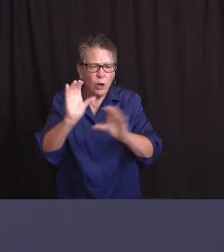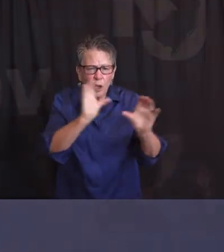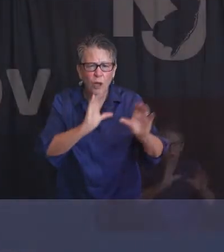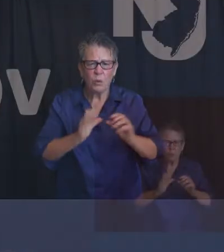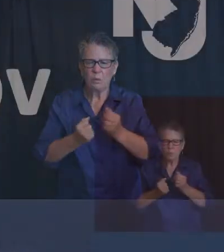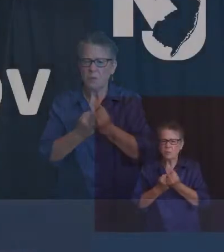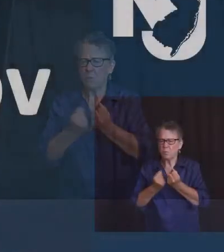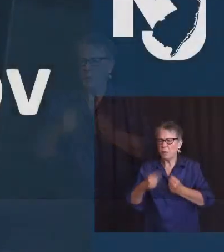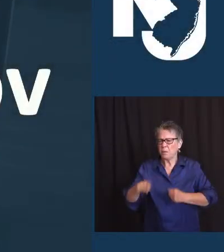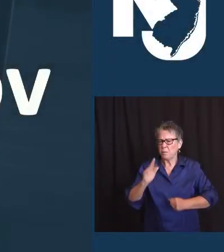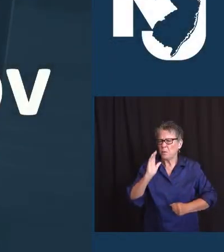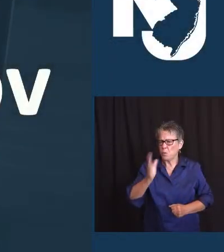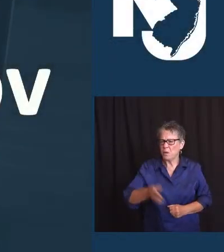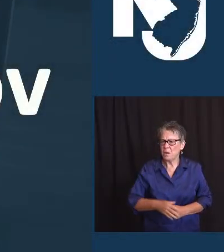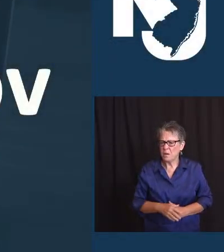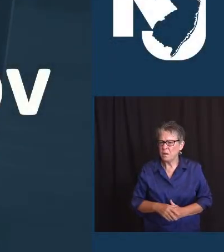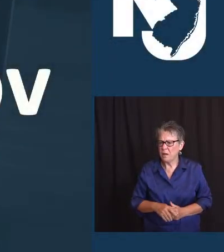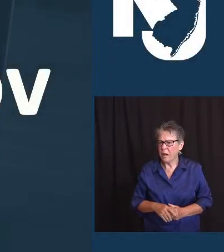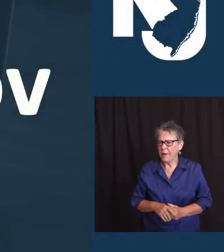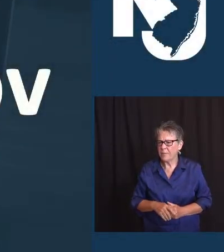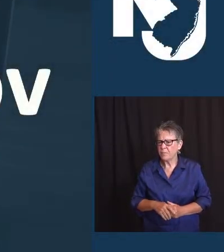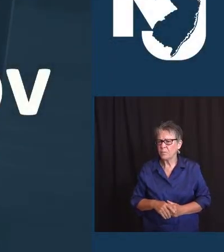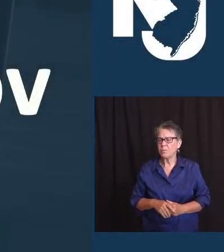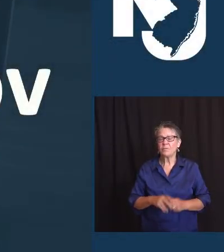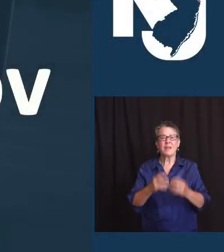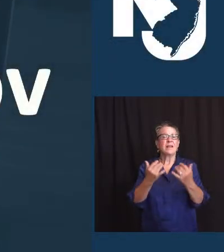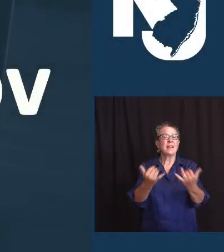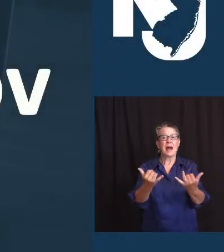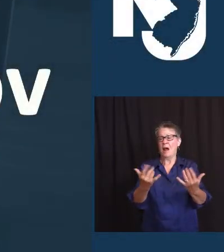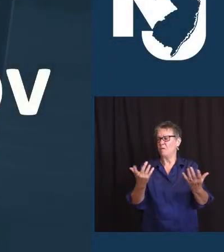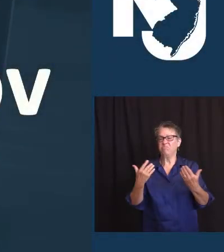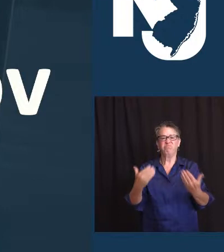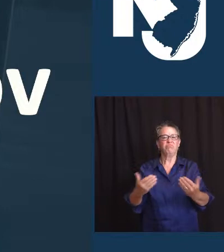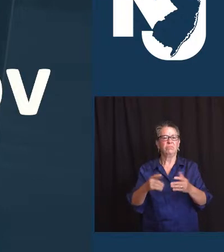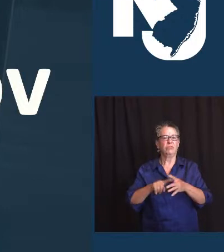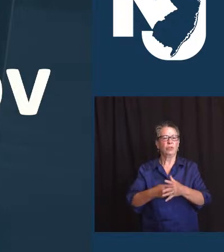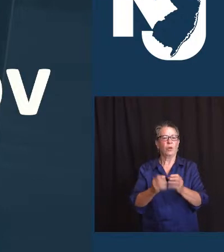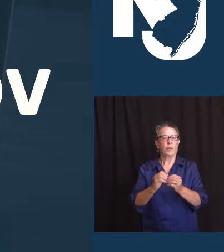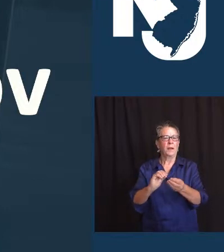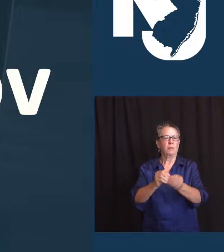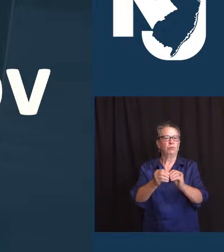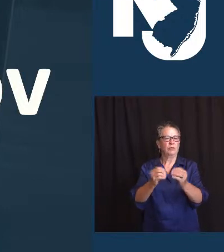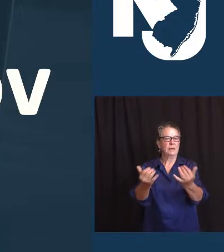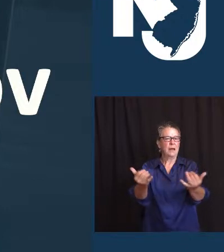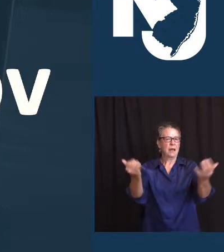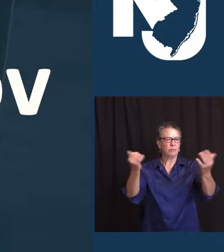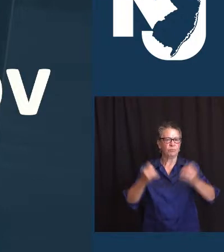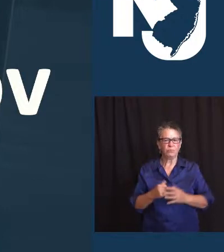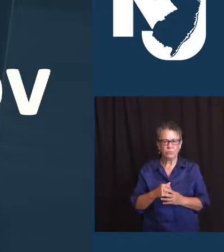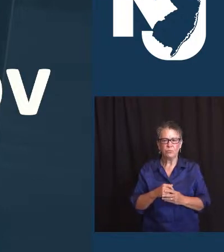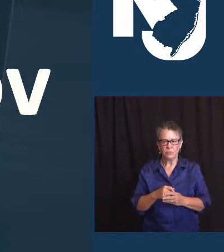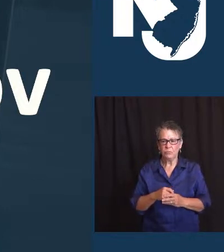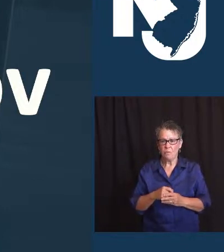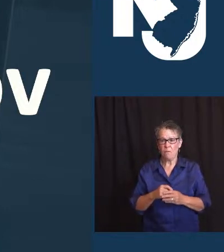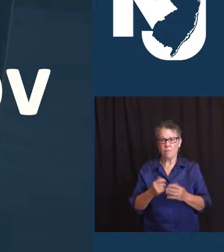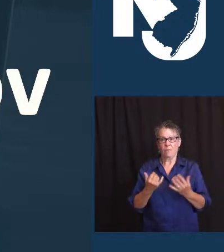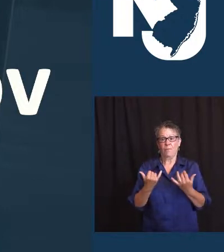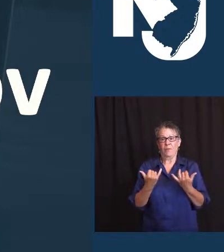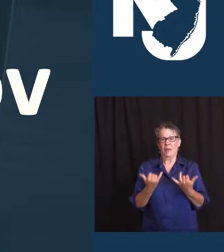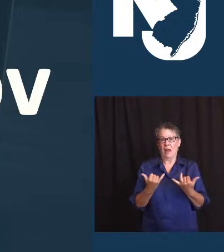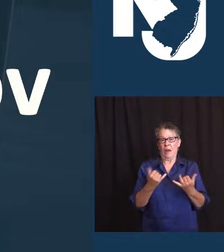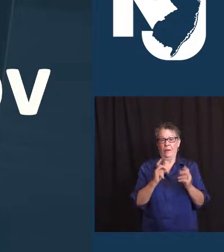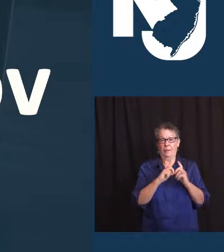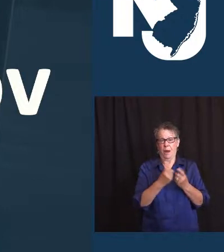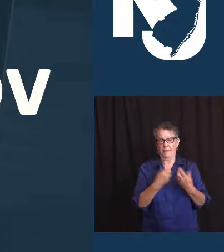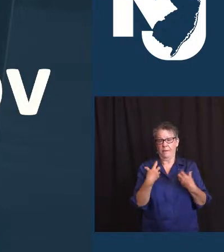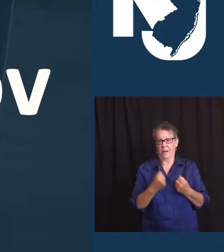numbers. First, the Communicable Disease Service at the Department of Health, under Dr.